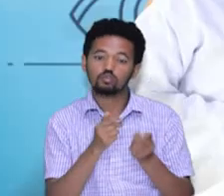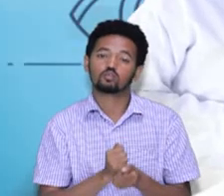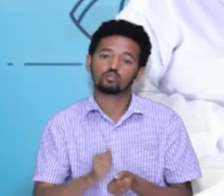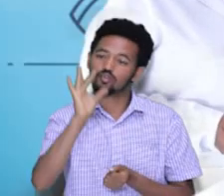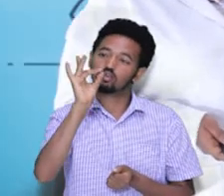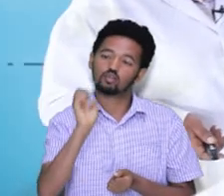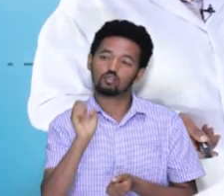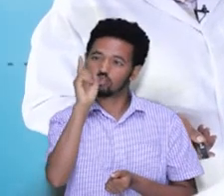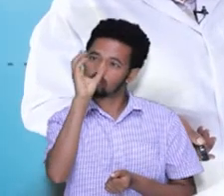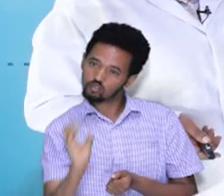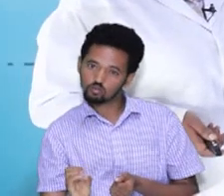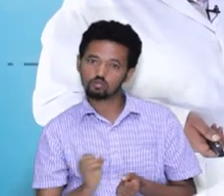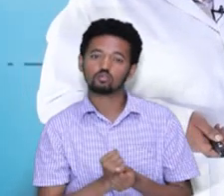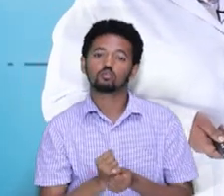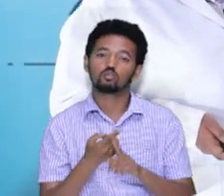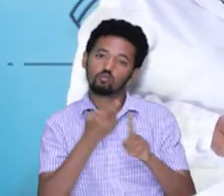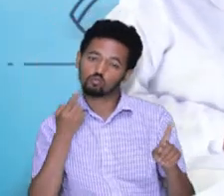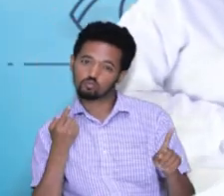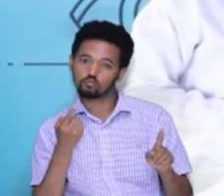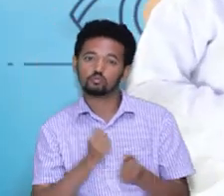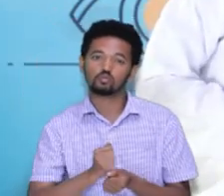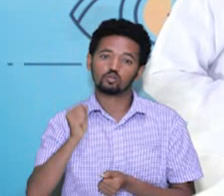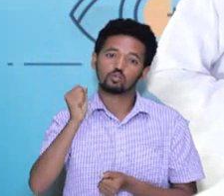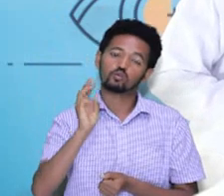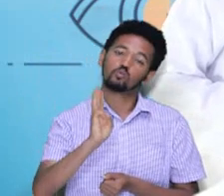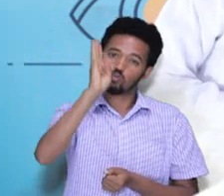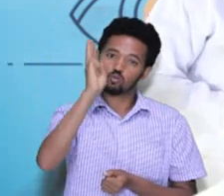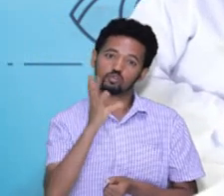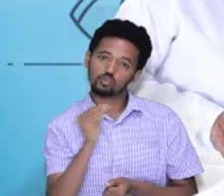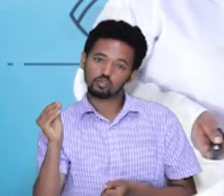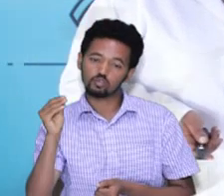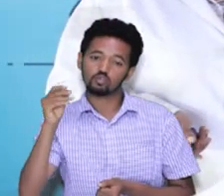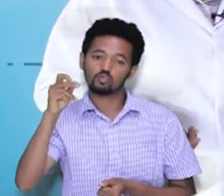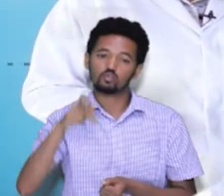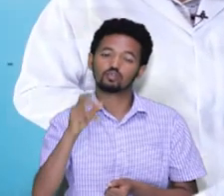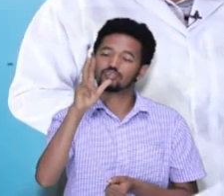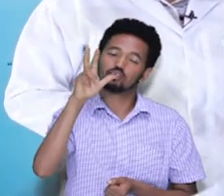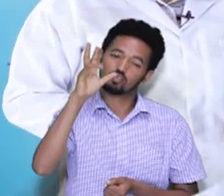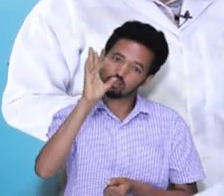8,000. The distance from west to east is